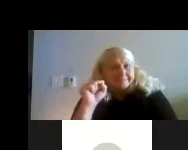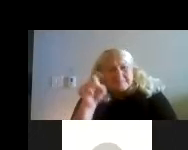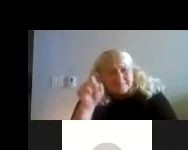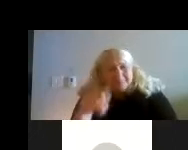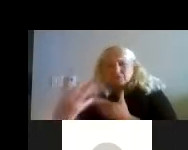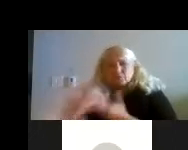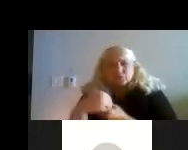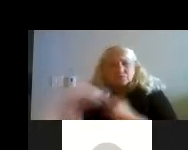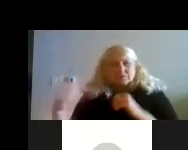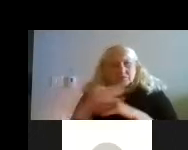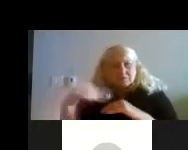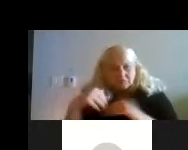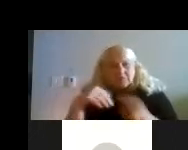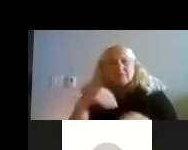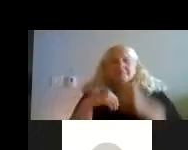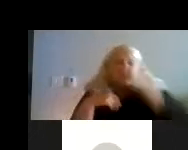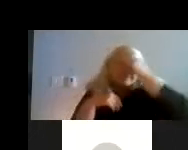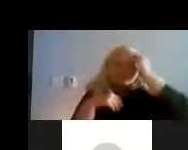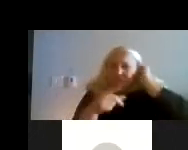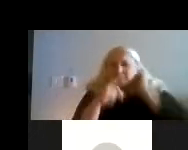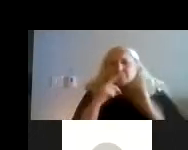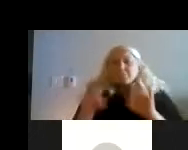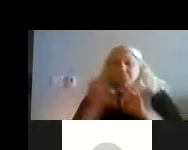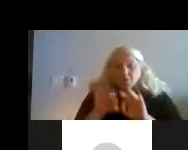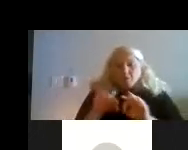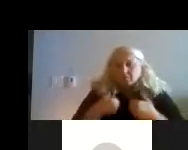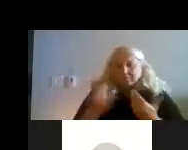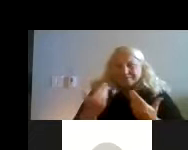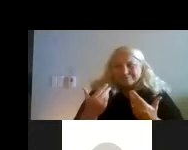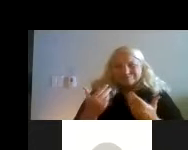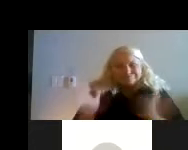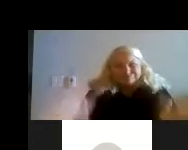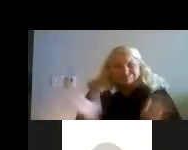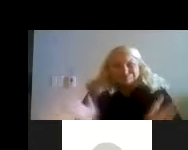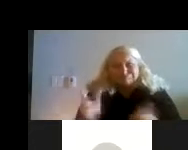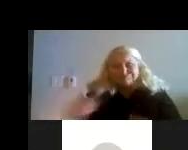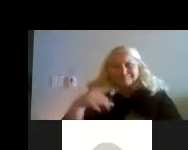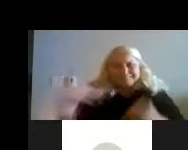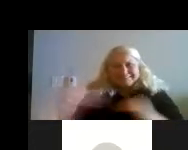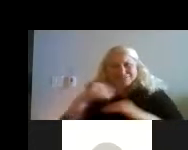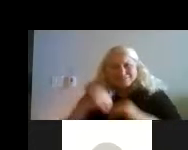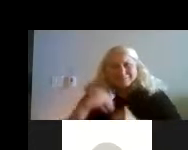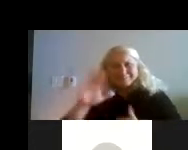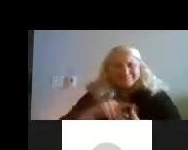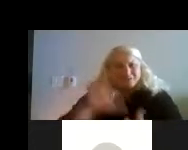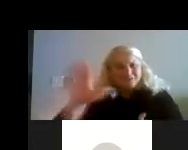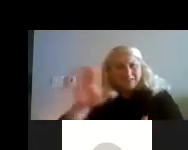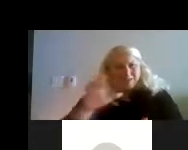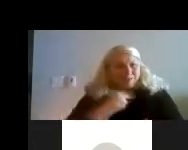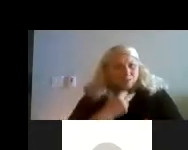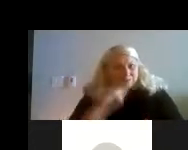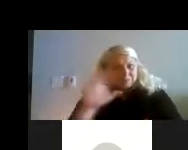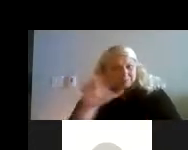includes making sure that we are privileging Indigenous voices and Indigenous knowledge in the research.